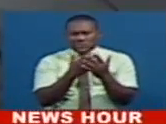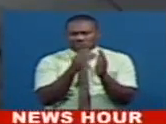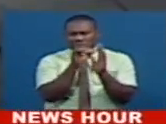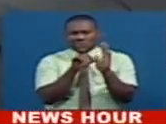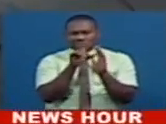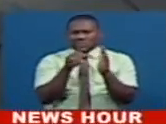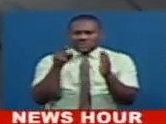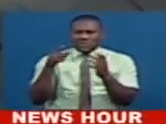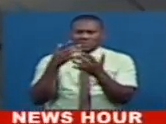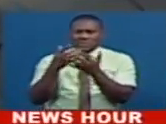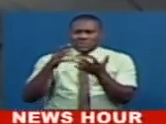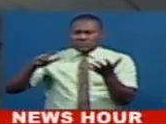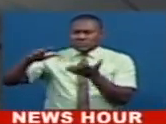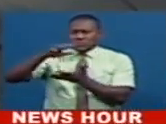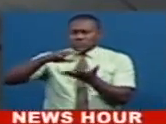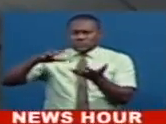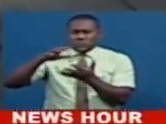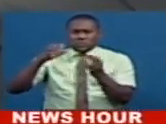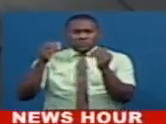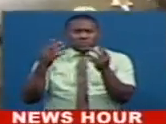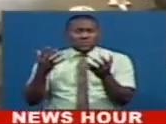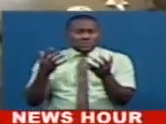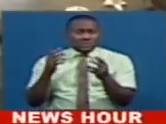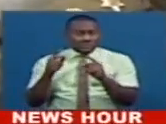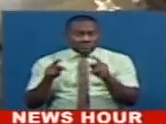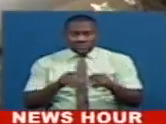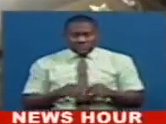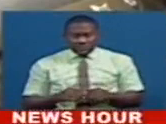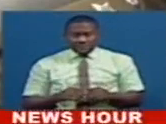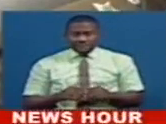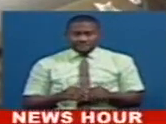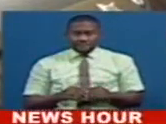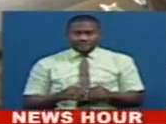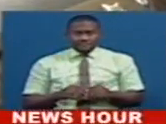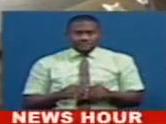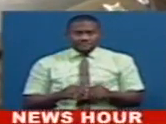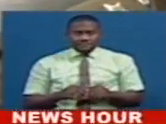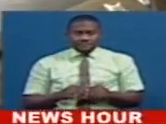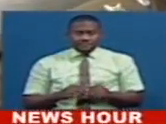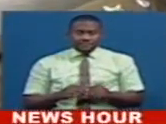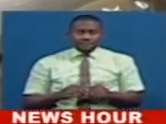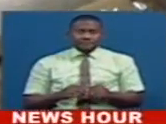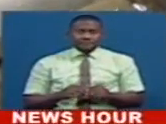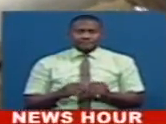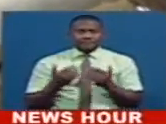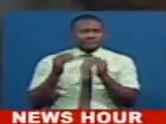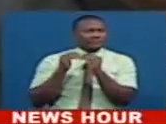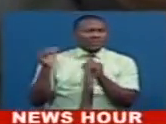and overcrowding in the prisons. According to the Prison Service, lack of such facility has resulted in